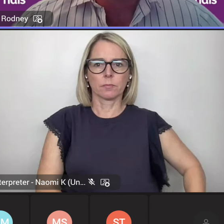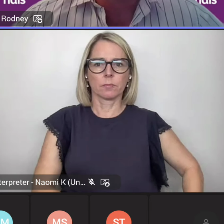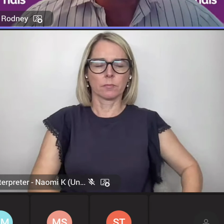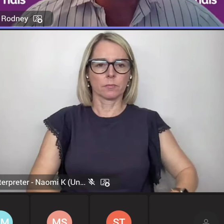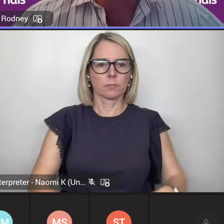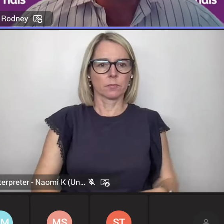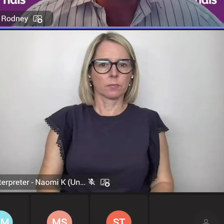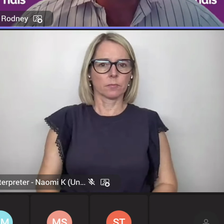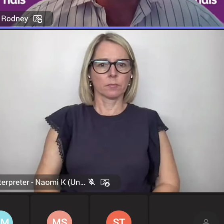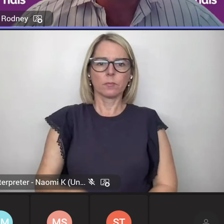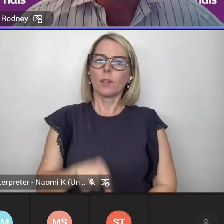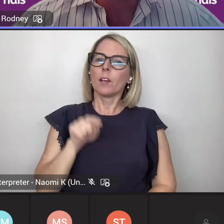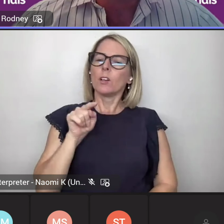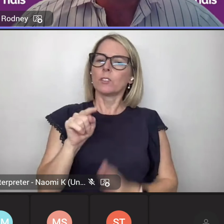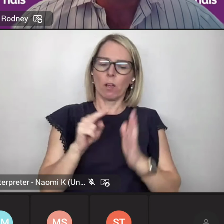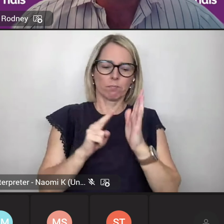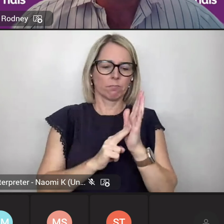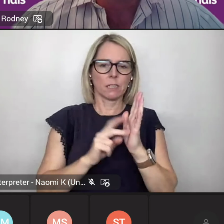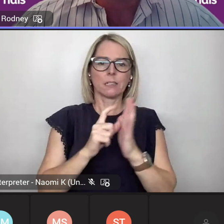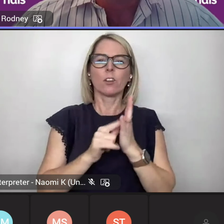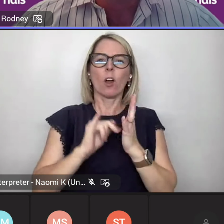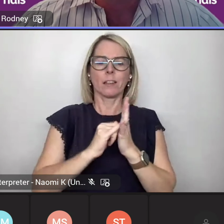What do we mean by applying to the NDIS?